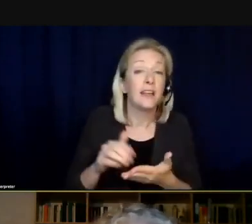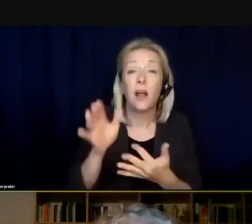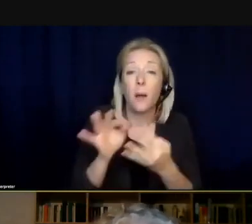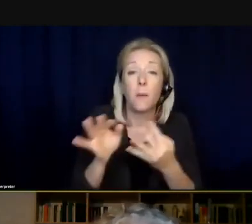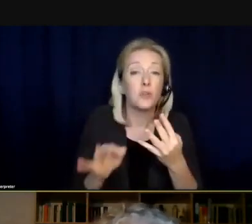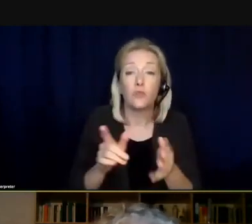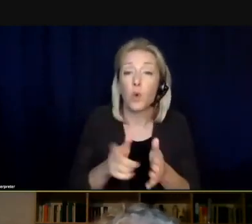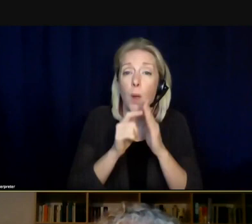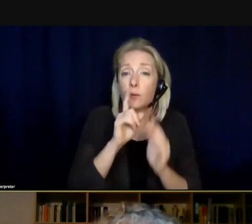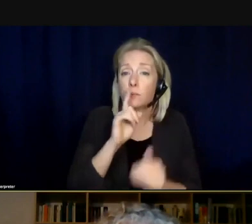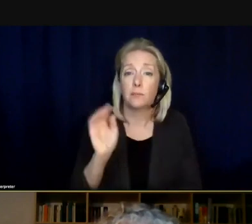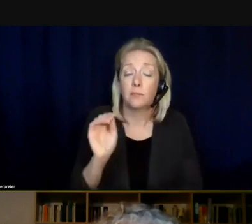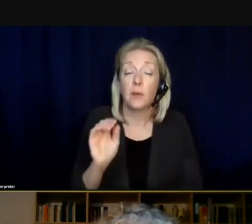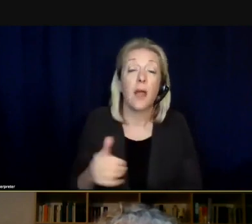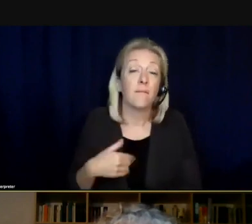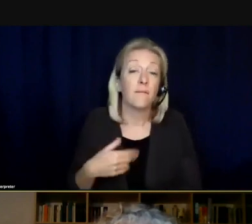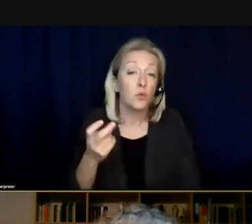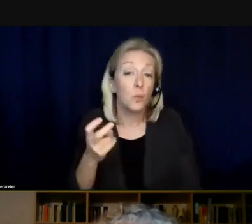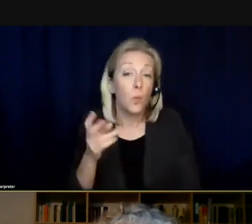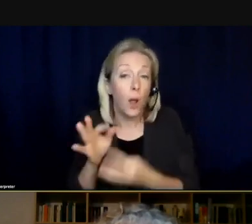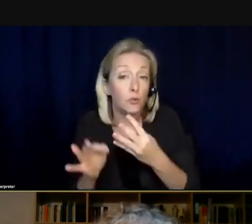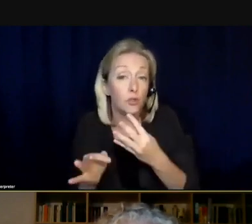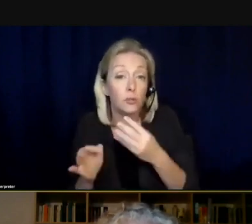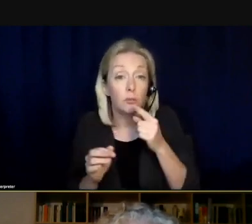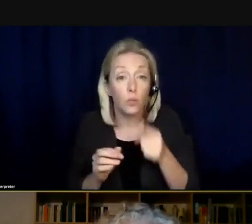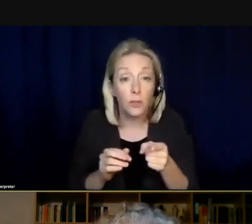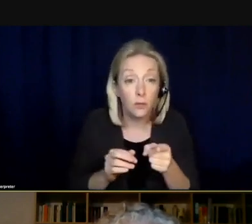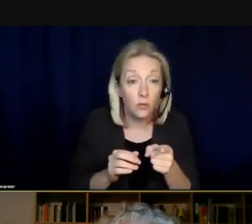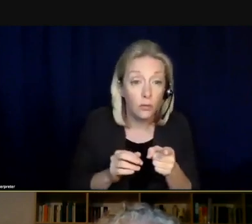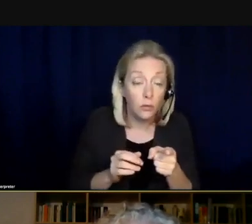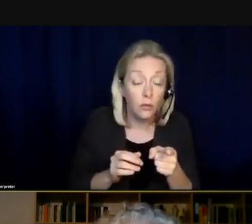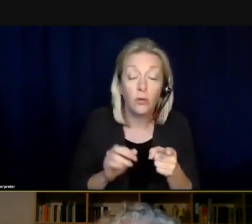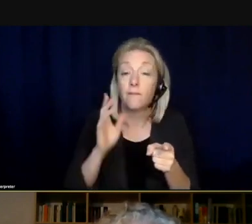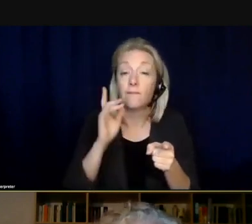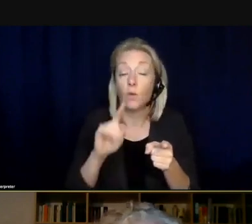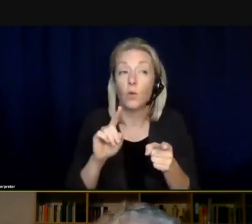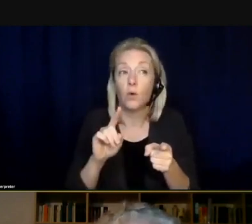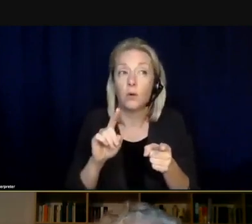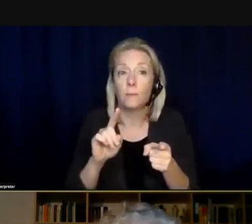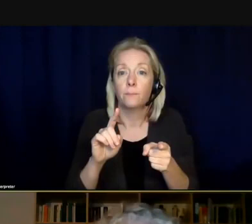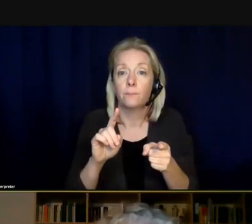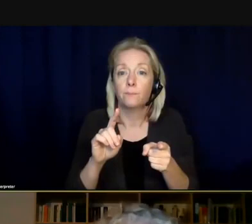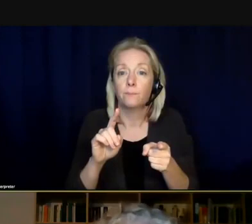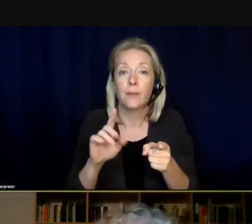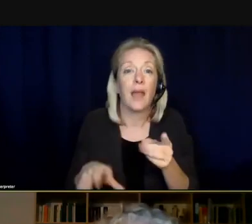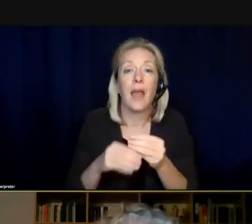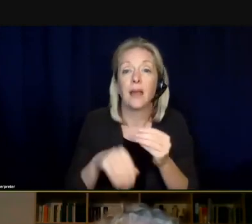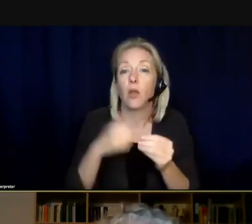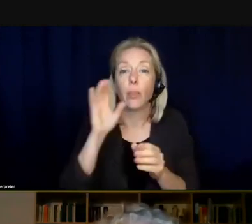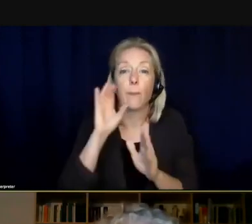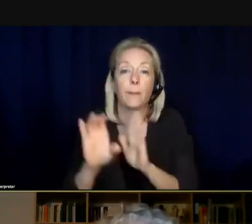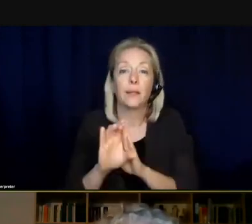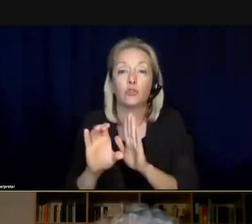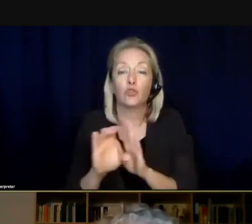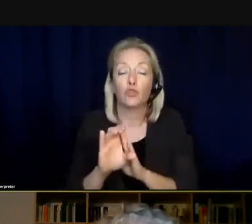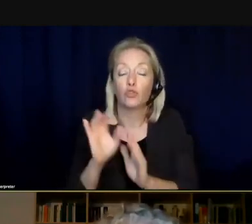options. You also have 2 other options. One here, if you want to add any other image that you have